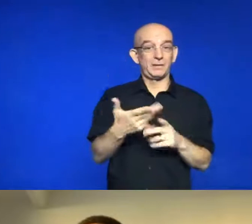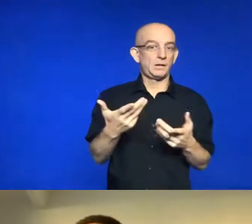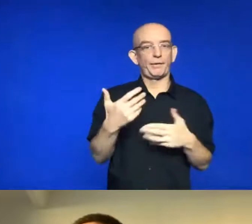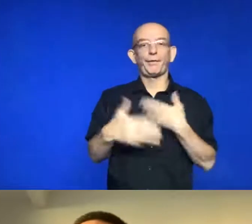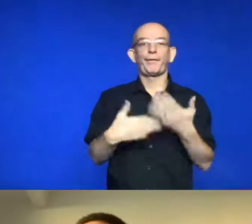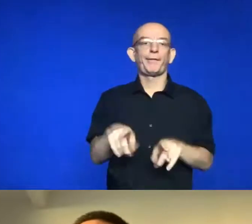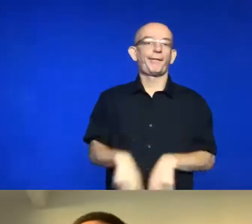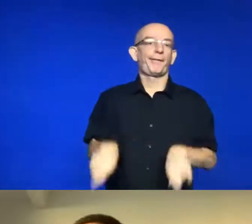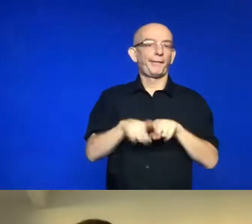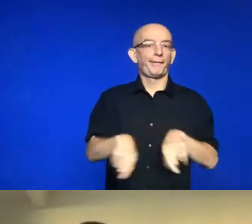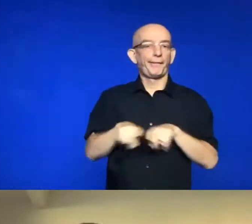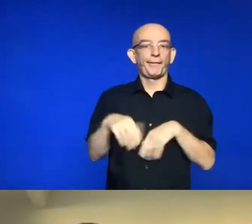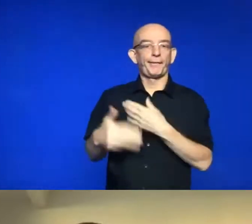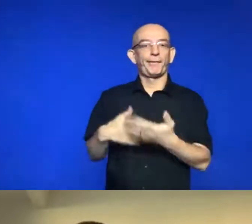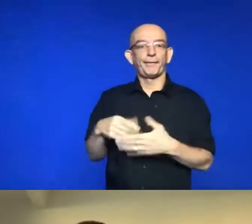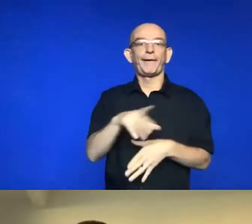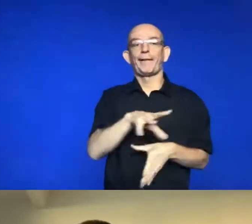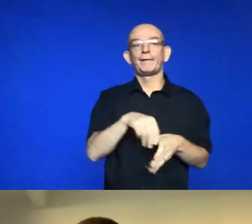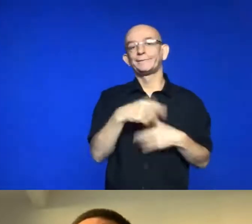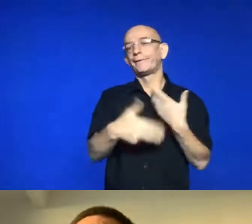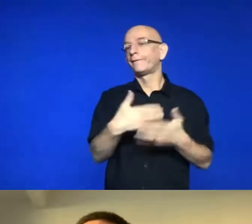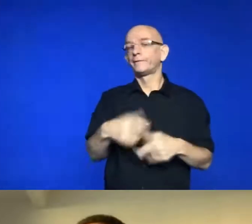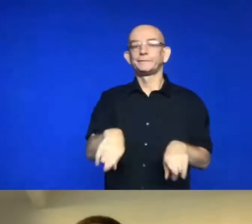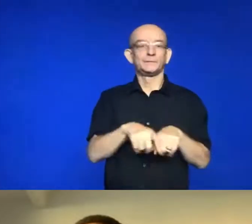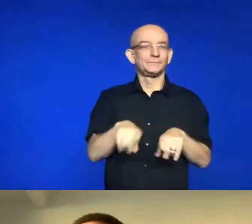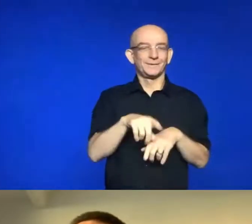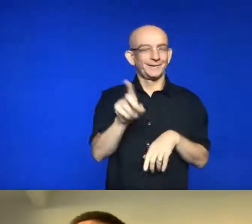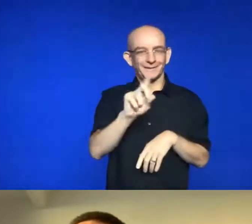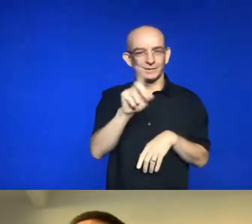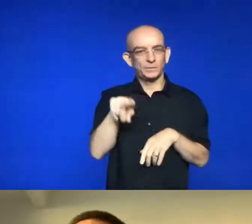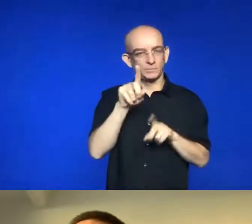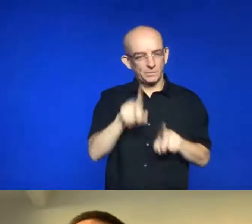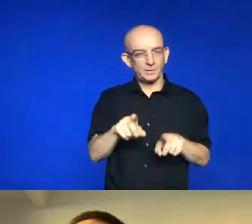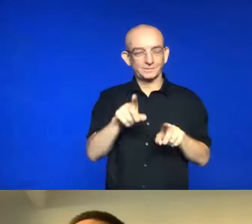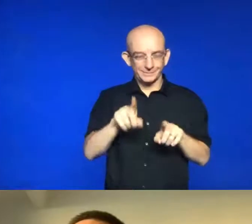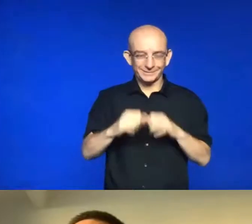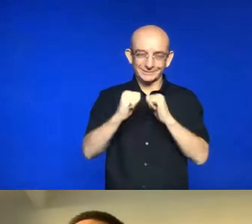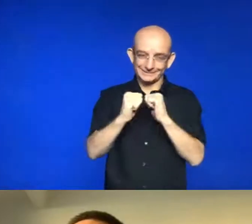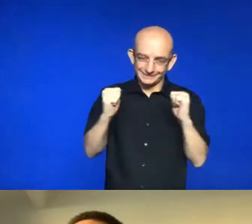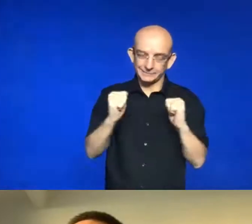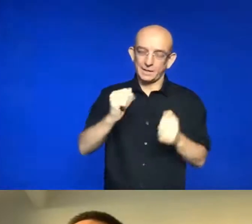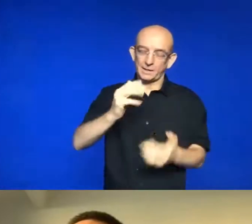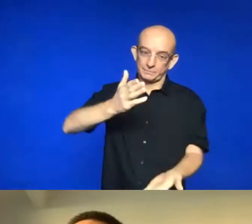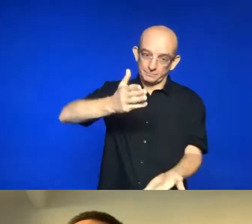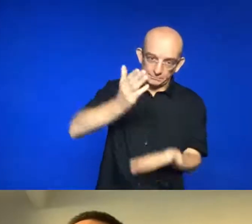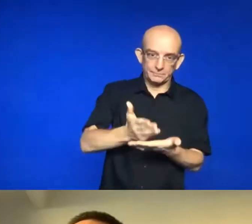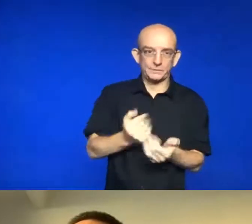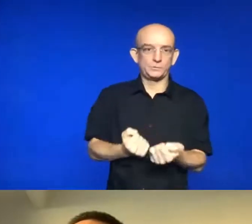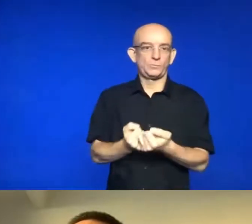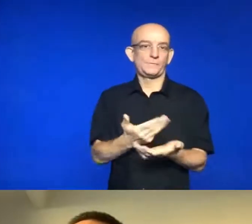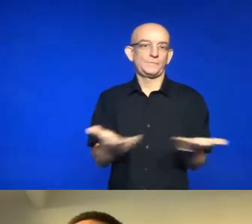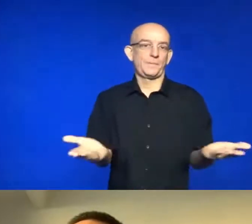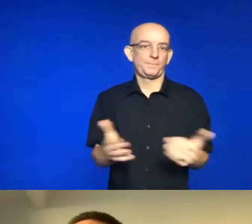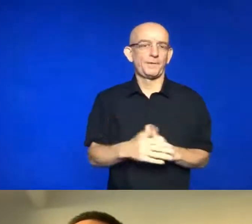designed to really support inclusion of persons with disabilities. Alex, thank you very much for your presentation. I will